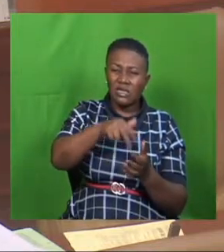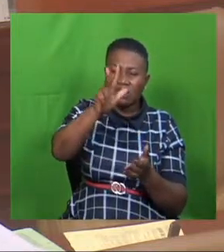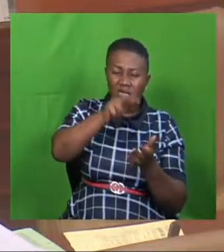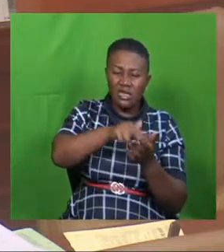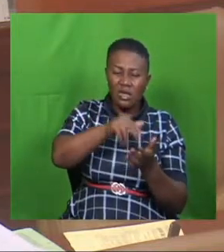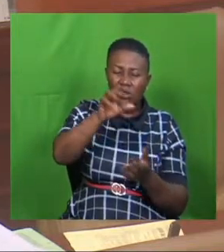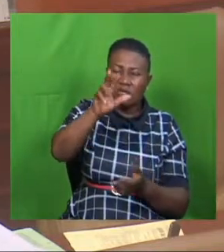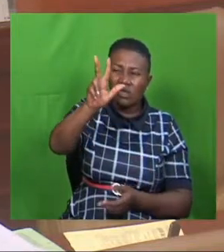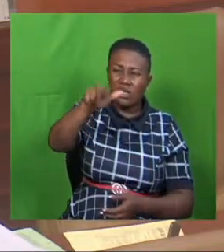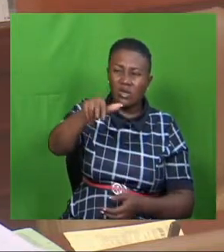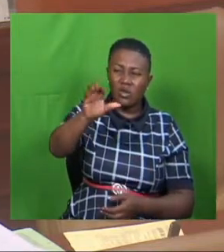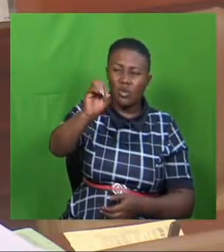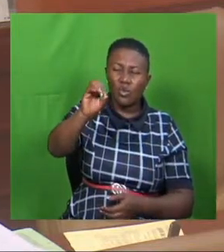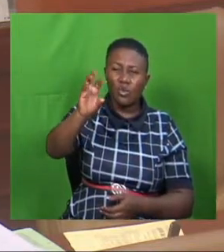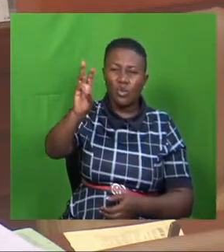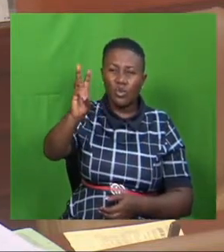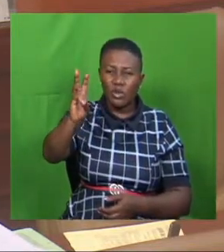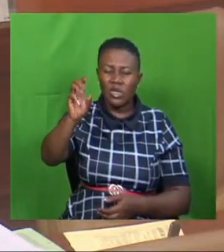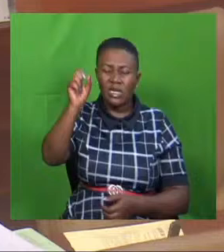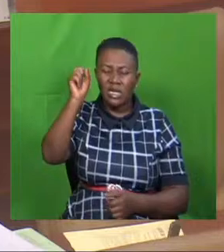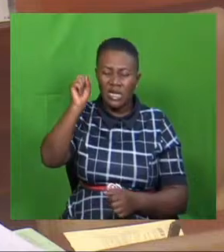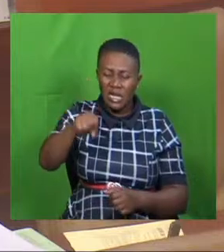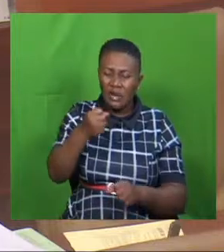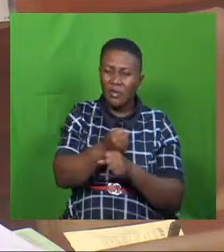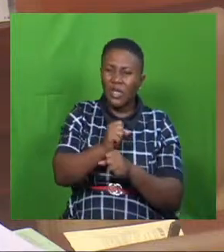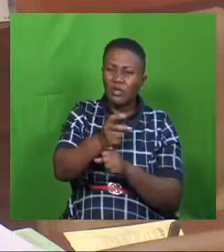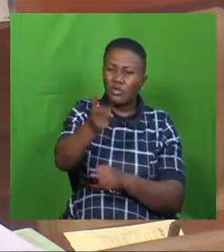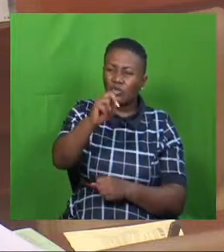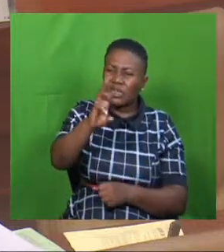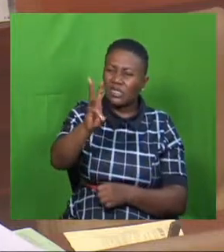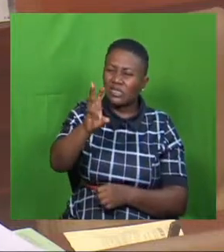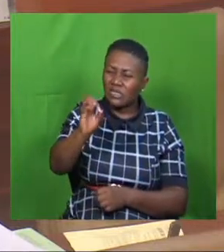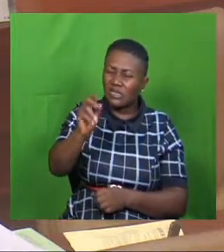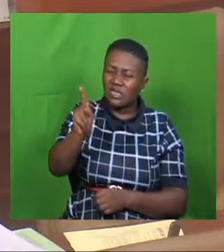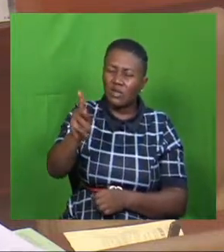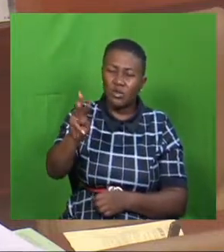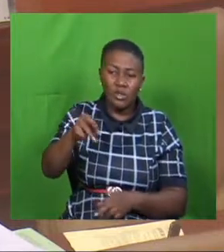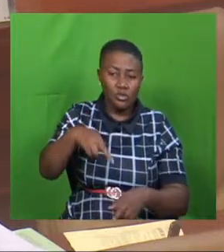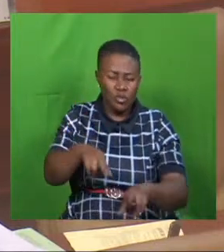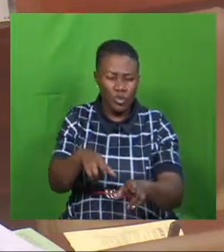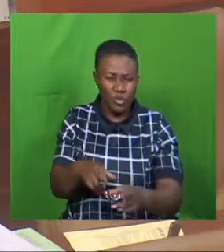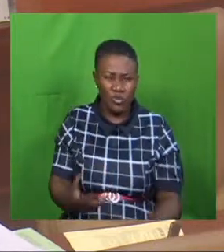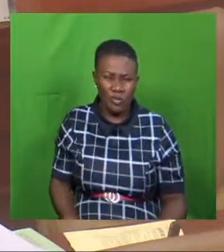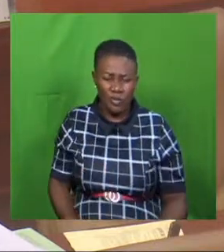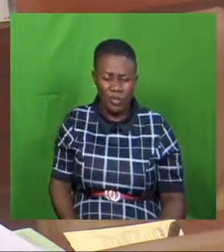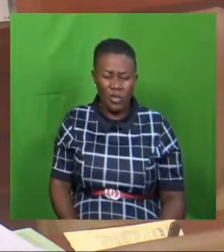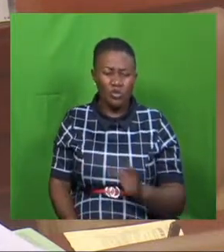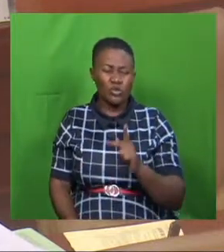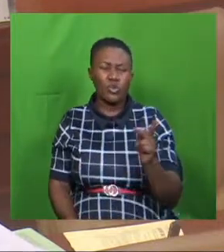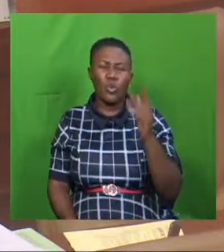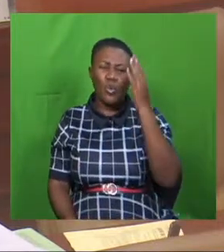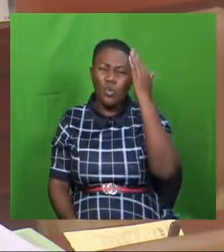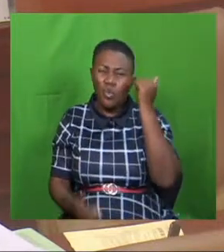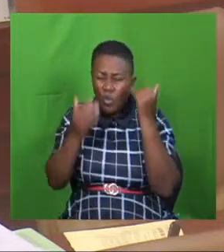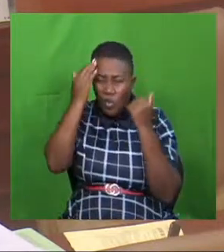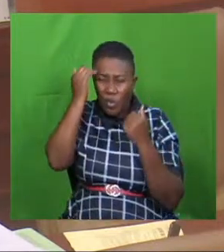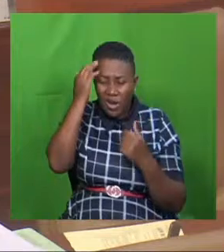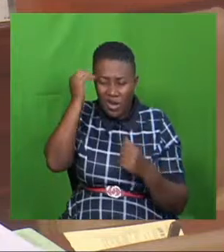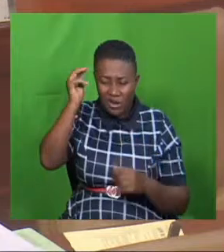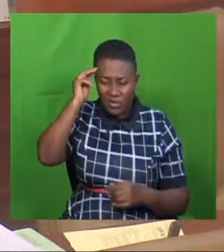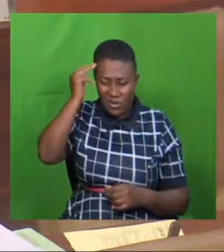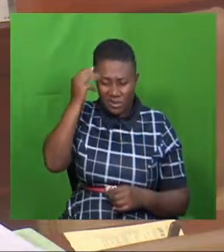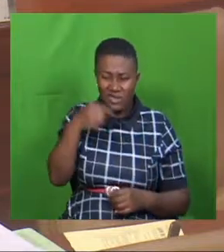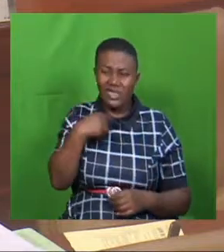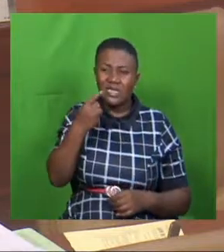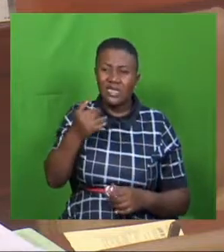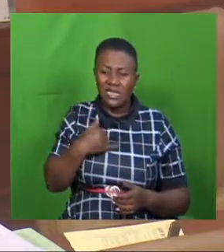definitely build 260 kilometers of road. Why is it the case that the ministry told us that this is not yet a